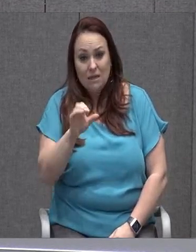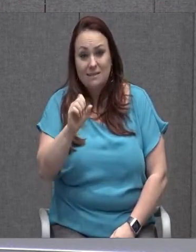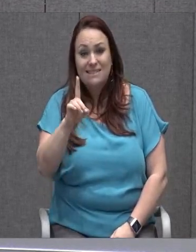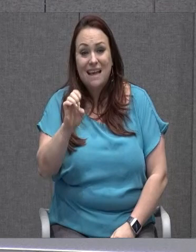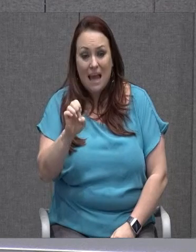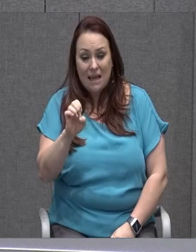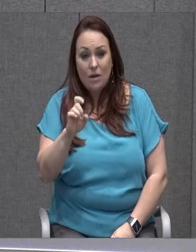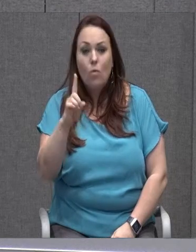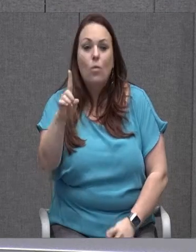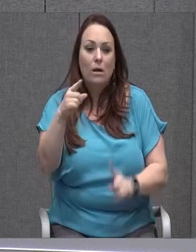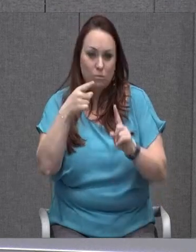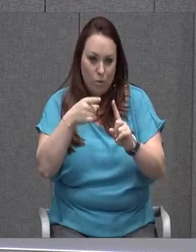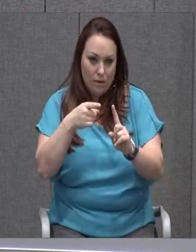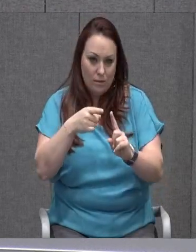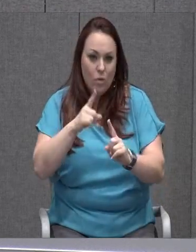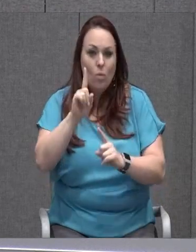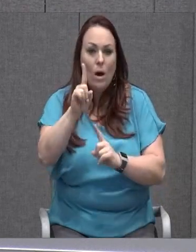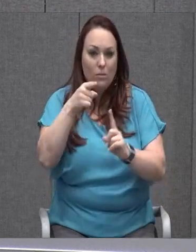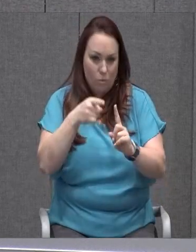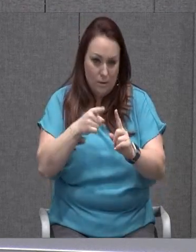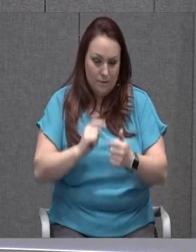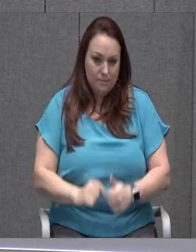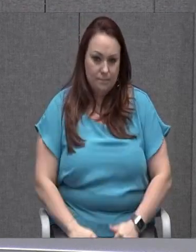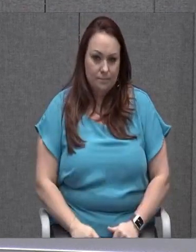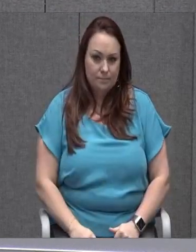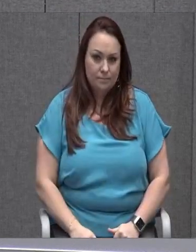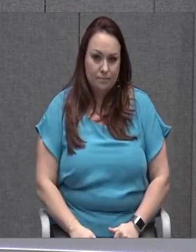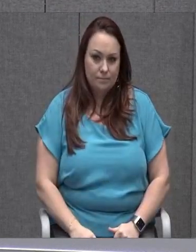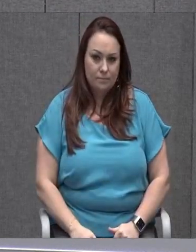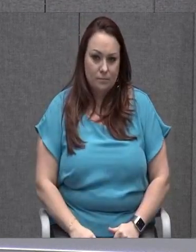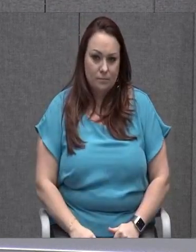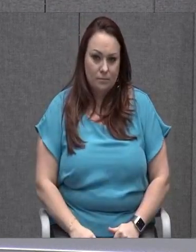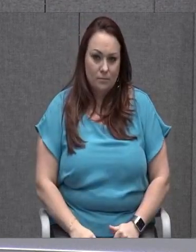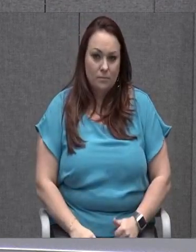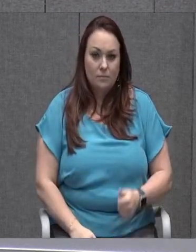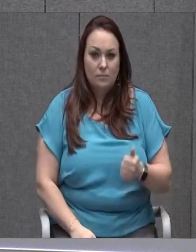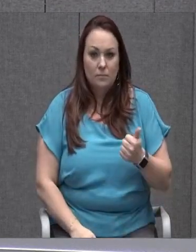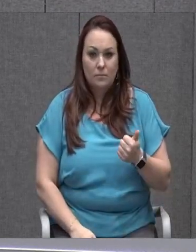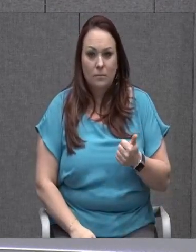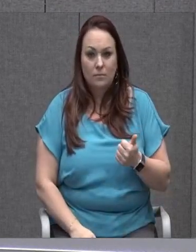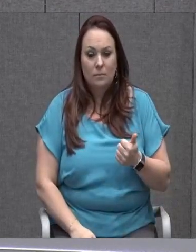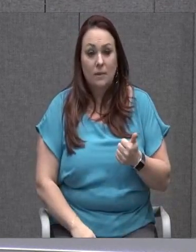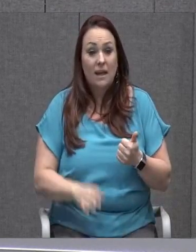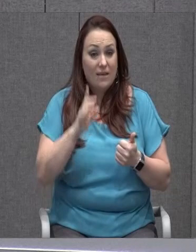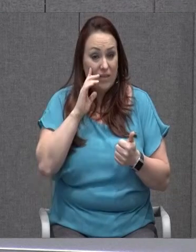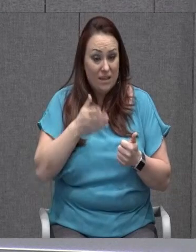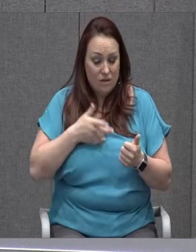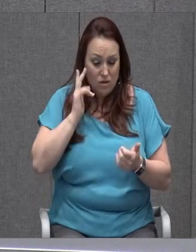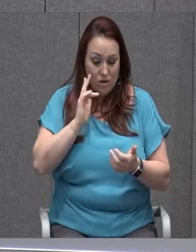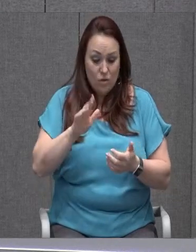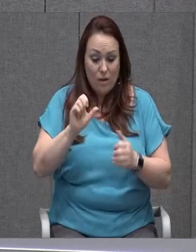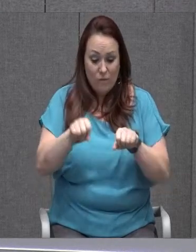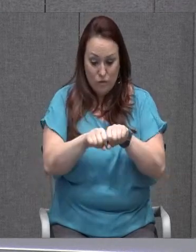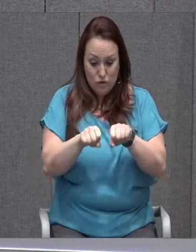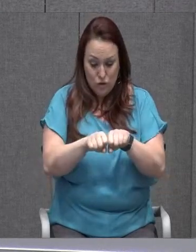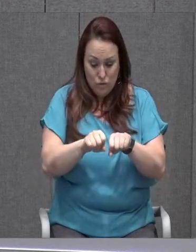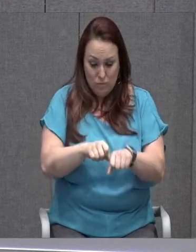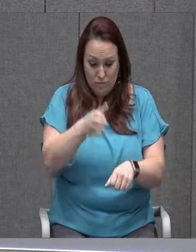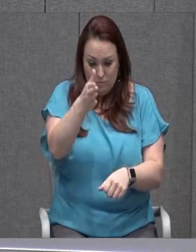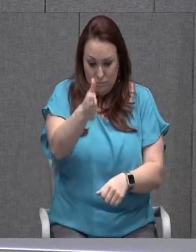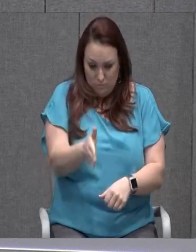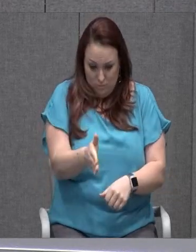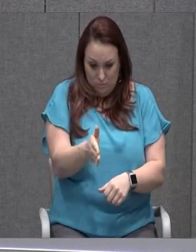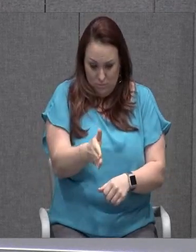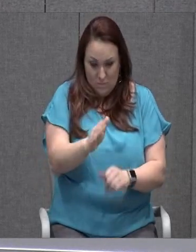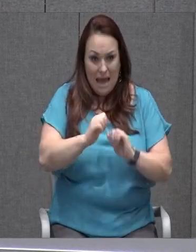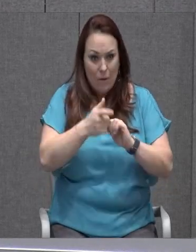have 1 point, un punto. Si tu zapato cae para arriba, if your shoe lands nice and